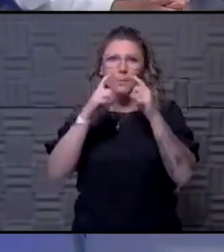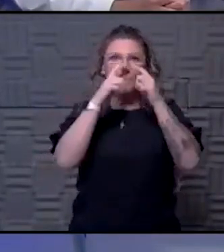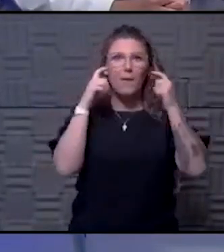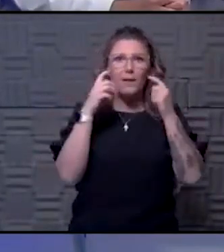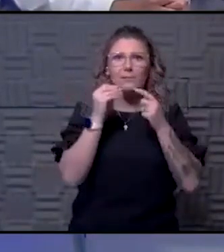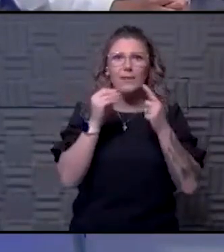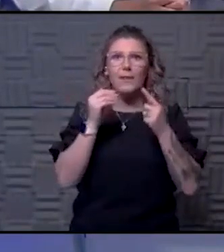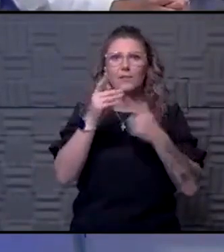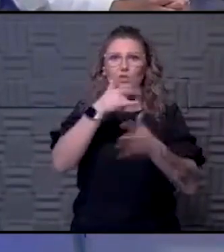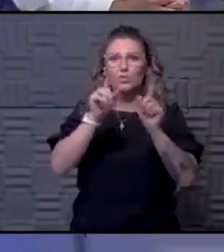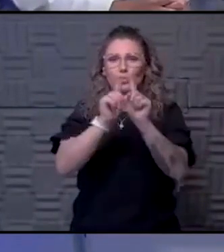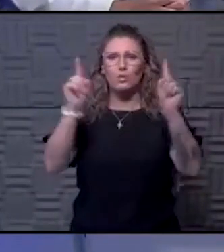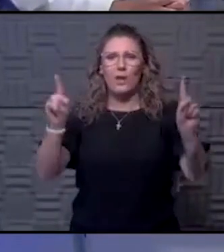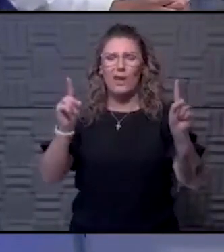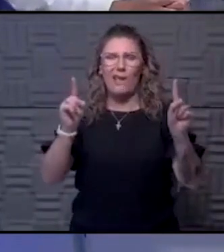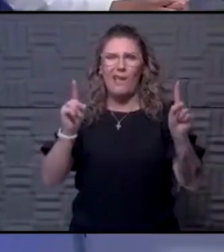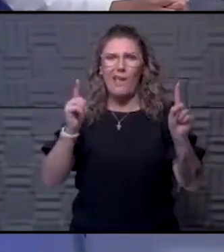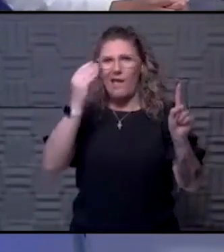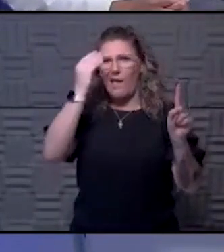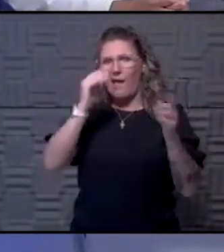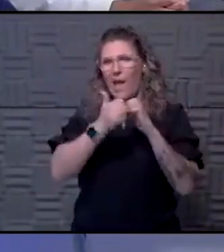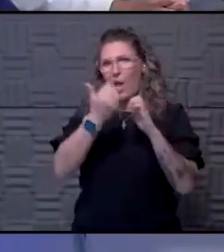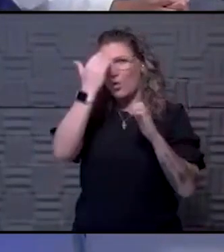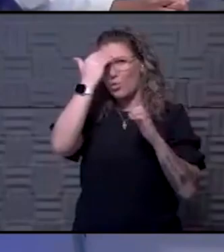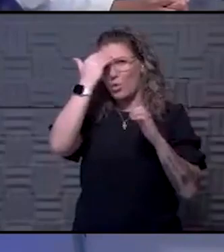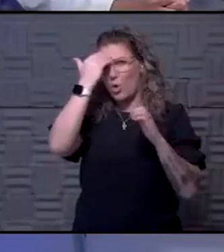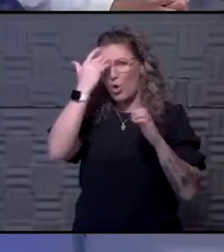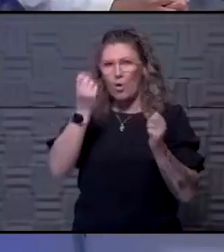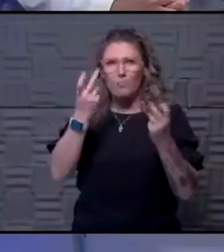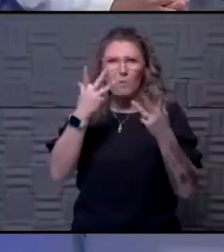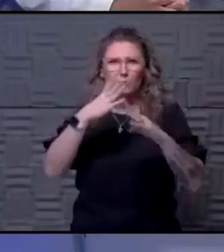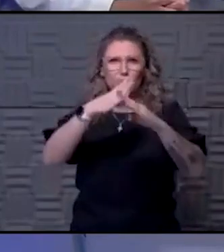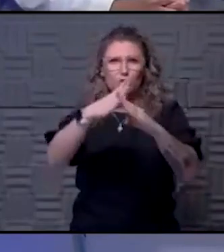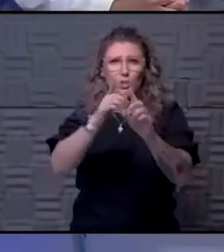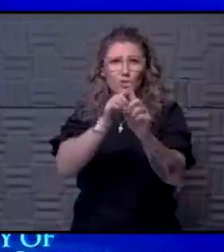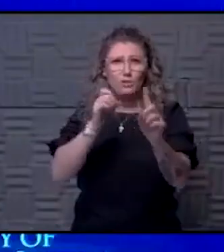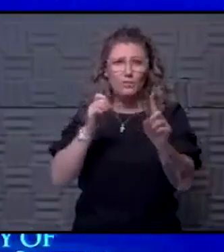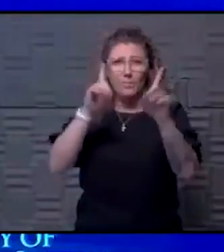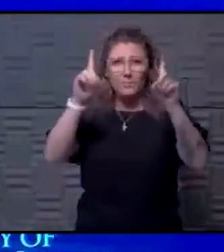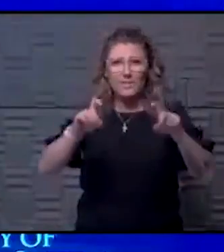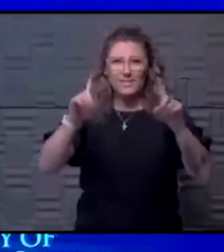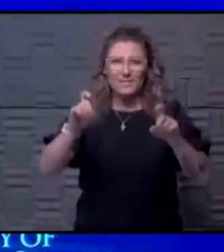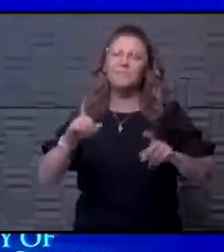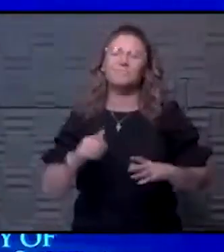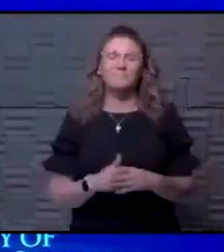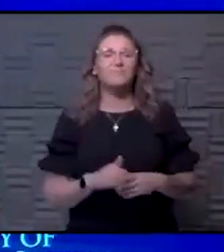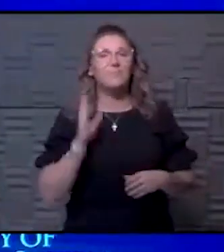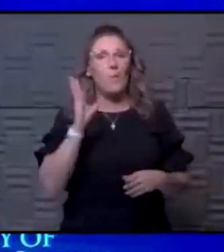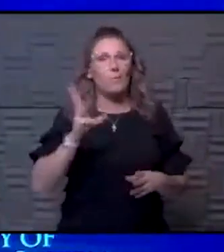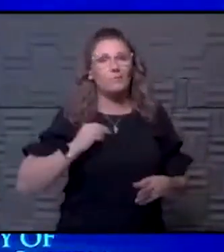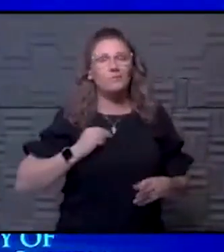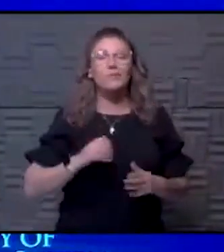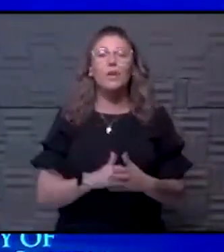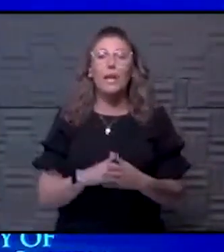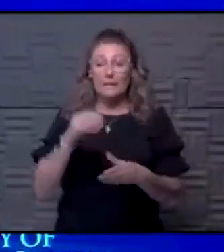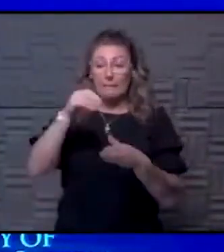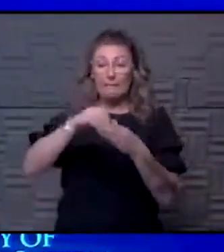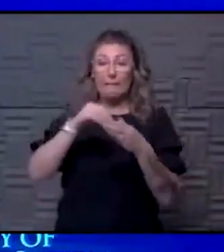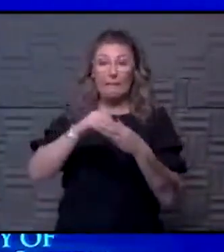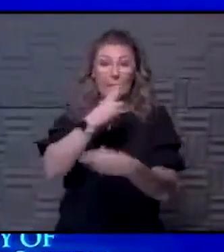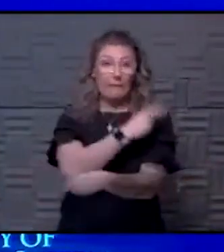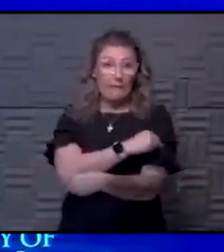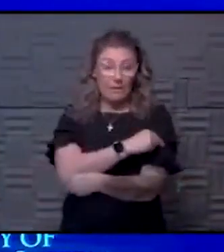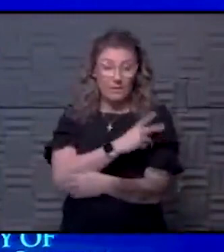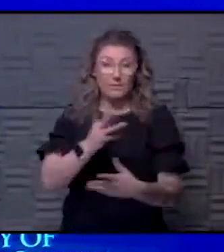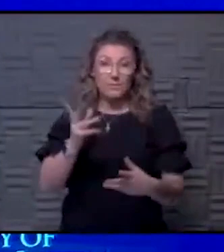how much of the protection was due to the vaccine being tested? Yeah, so let's take that one on. So here's what we know. In our hospital, where